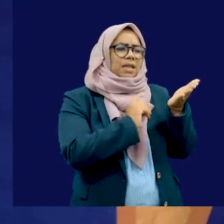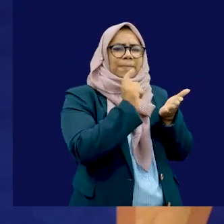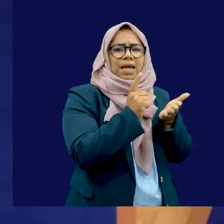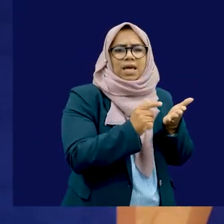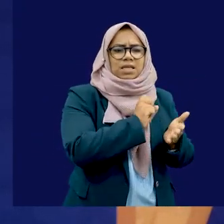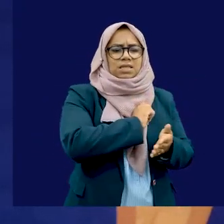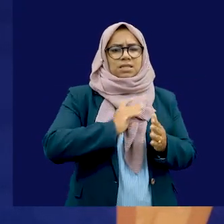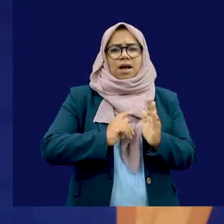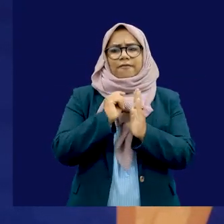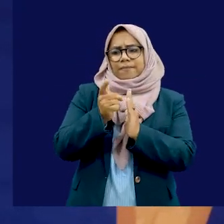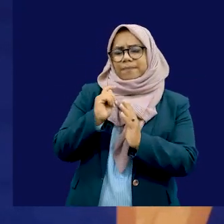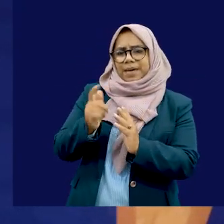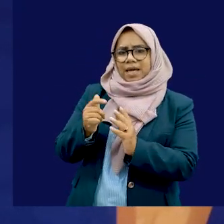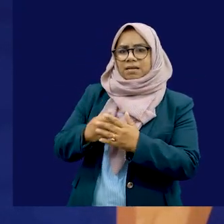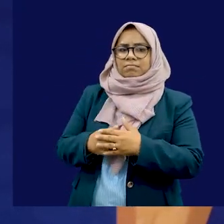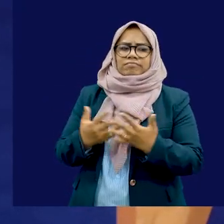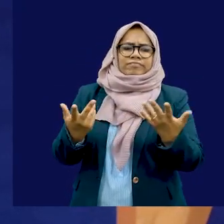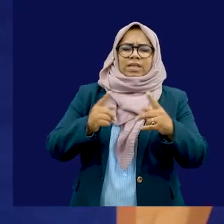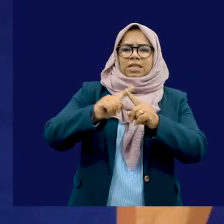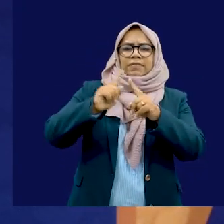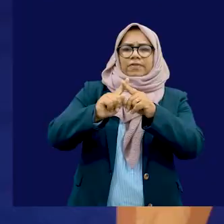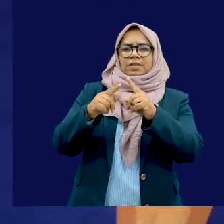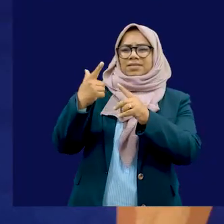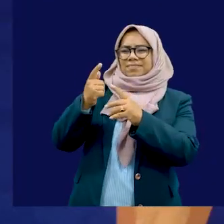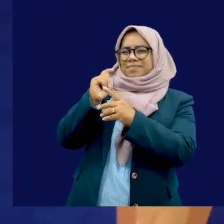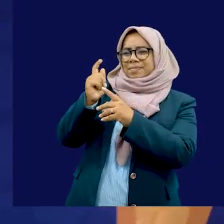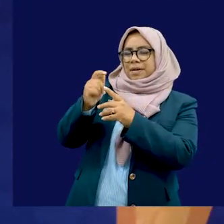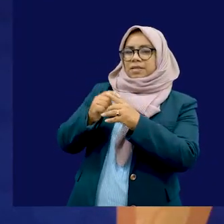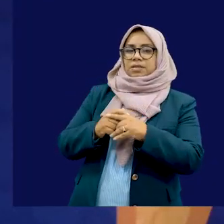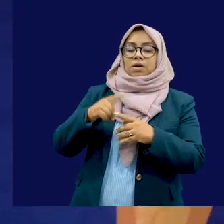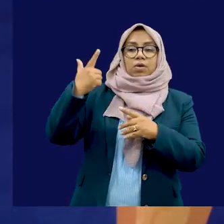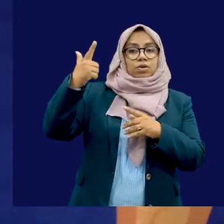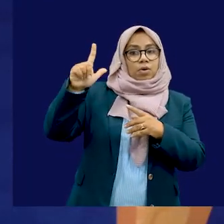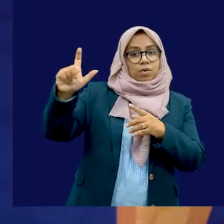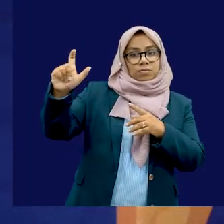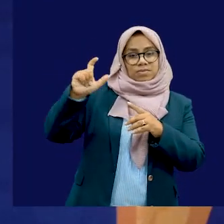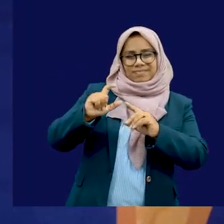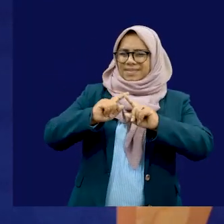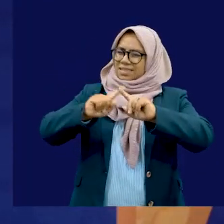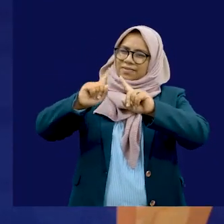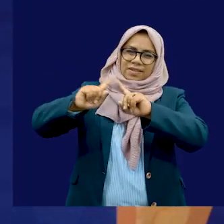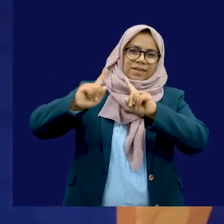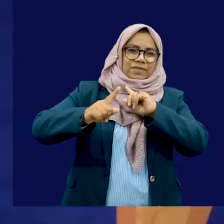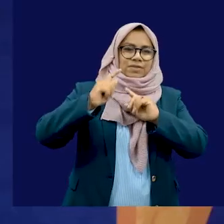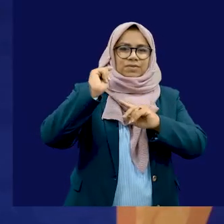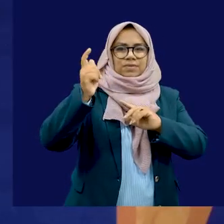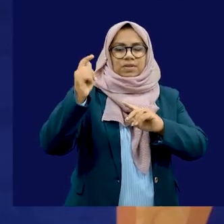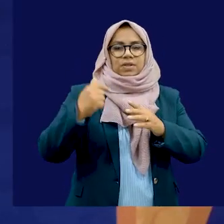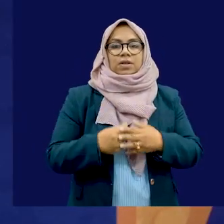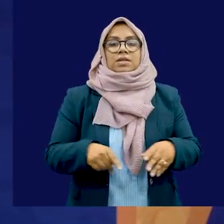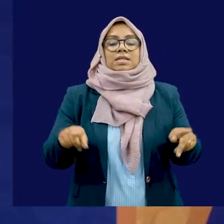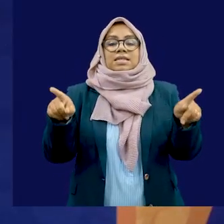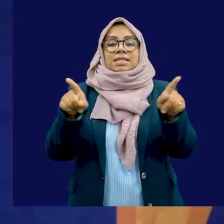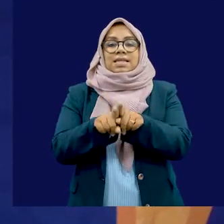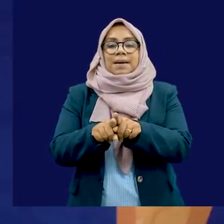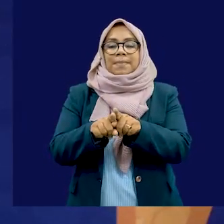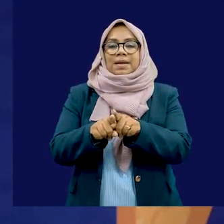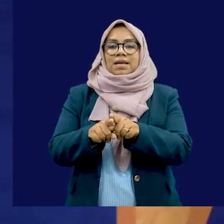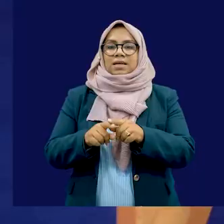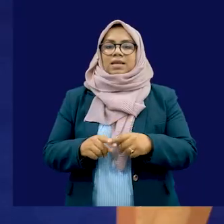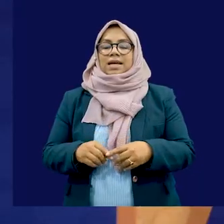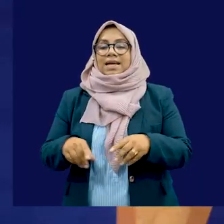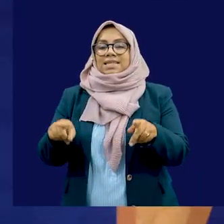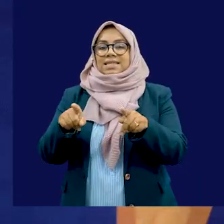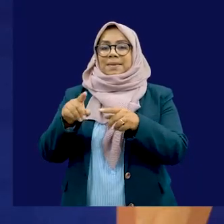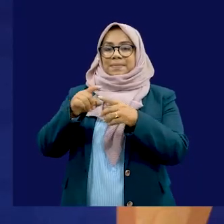and salaries, value of outstanding short-term commercial loans or bank overdrafts, the current year's